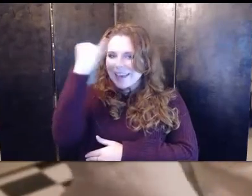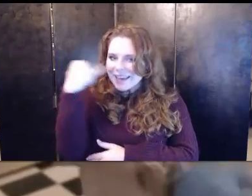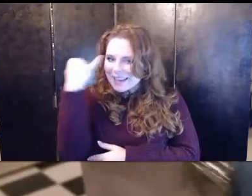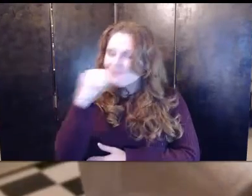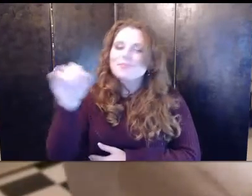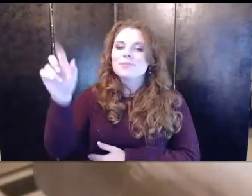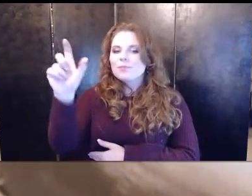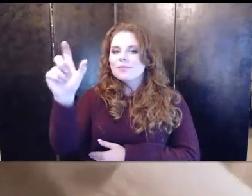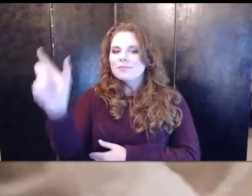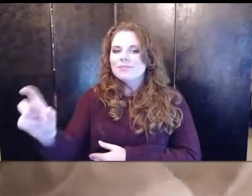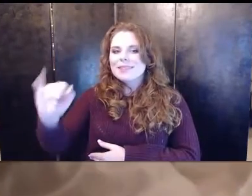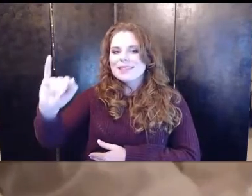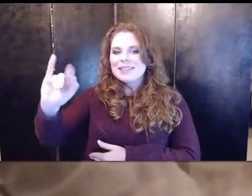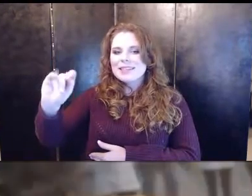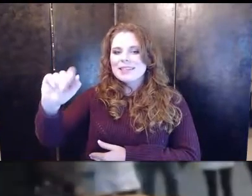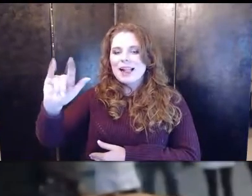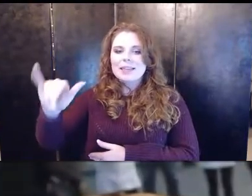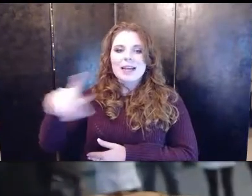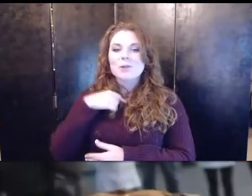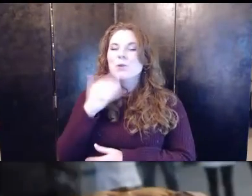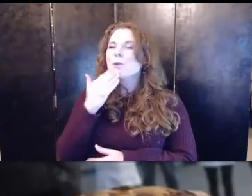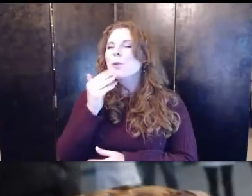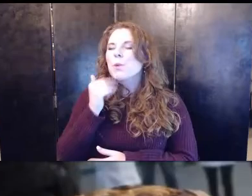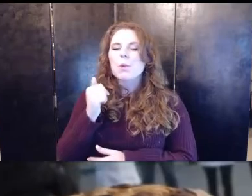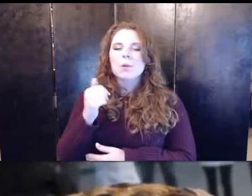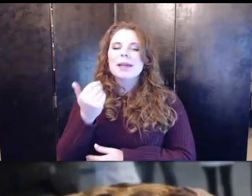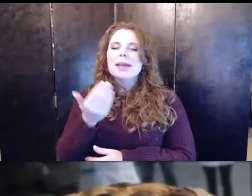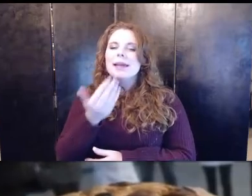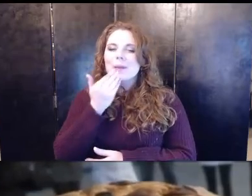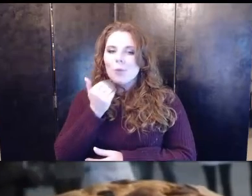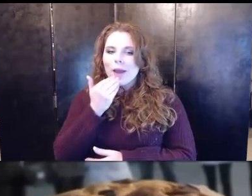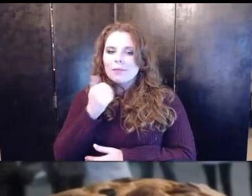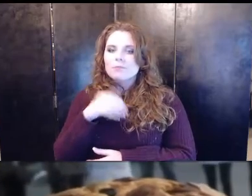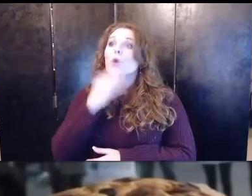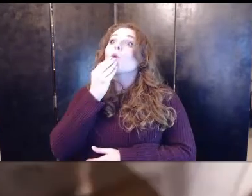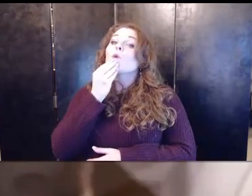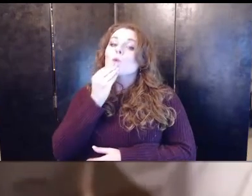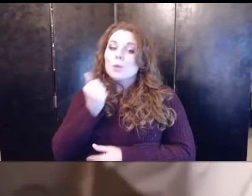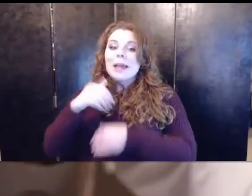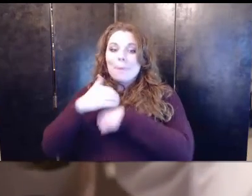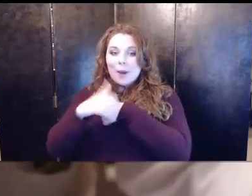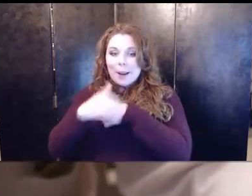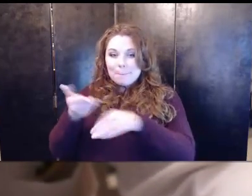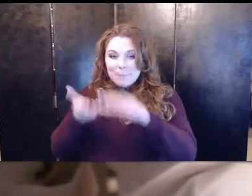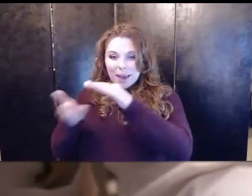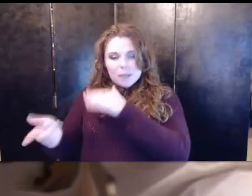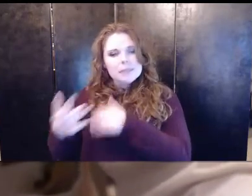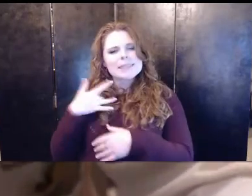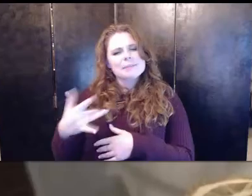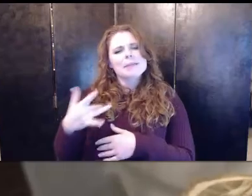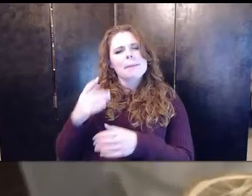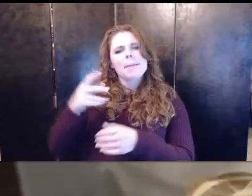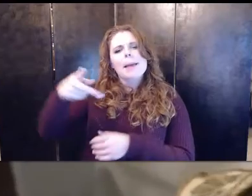site of a sweet bread bake-off. Panettone is a sweet bread usually made with raisins or candied